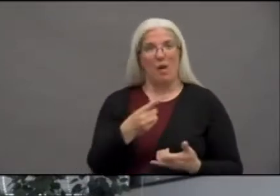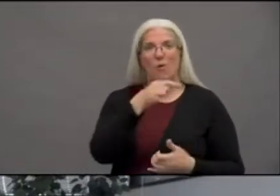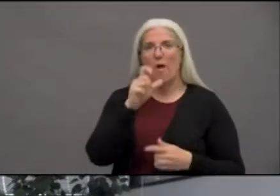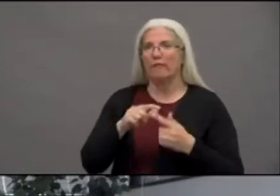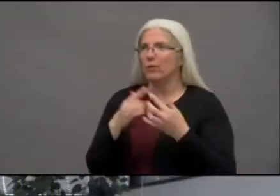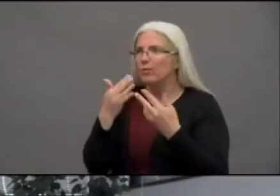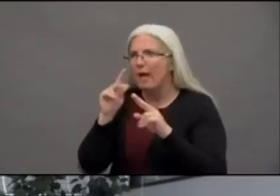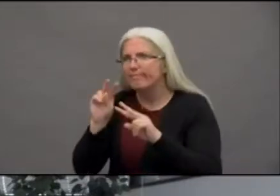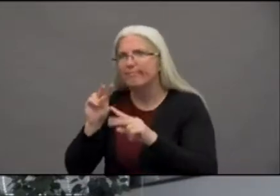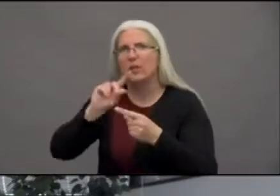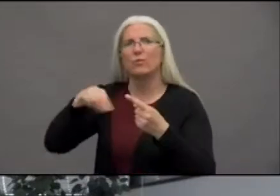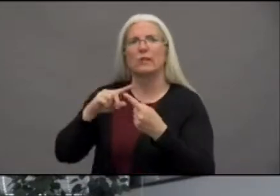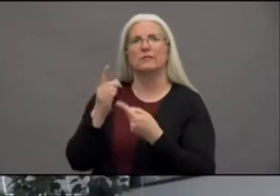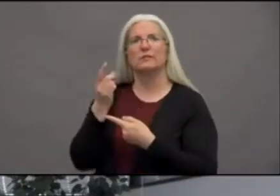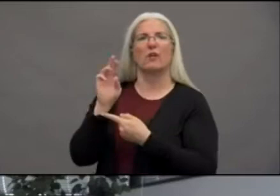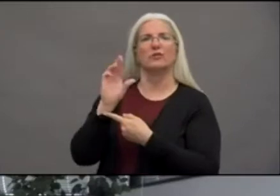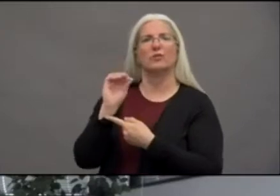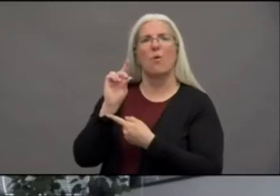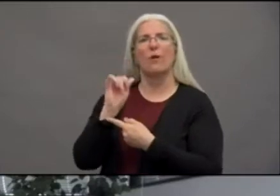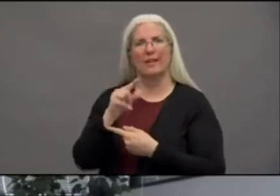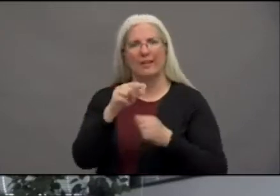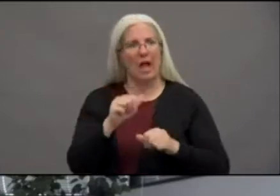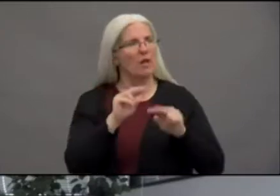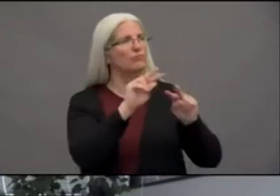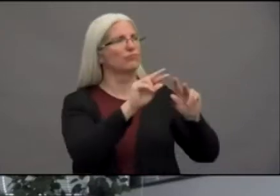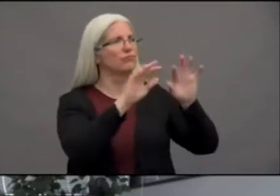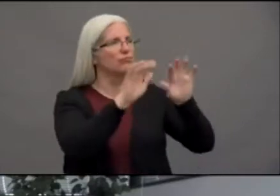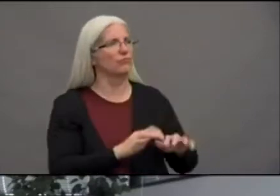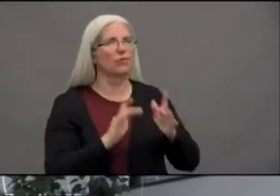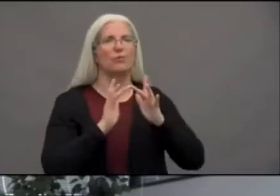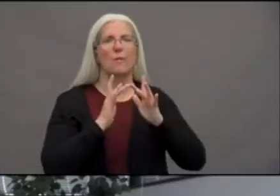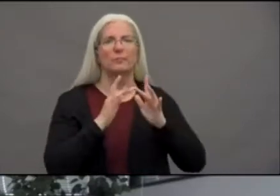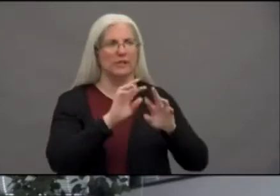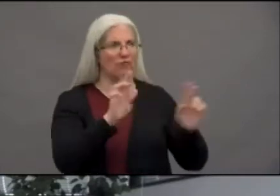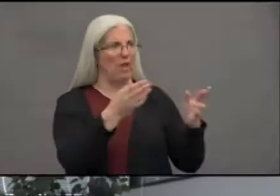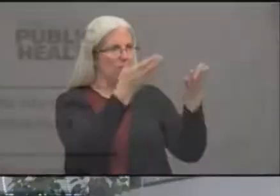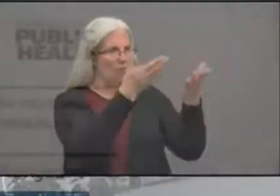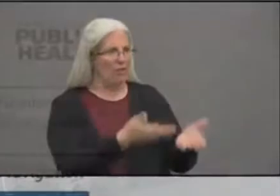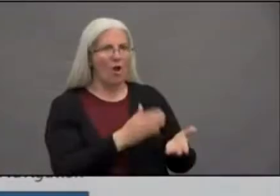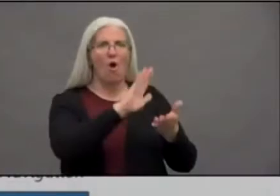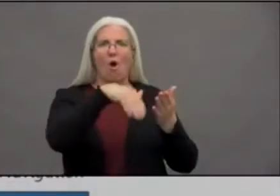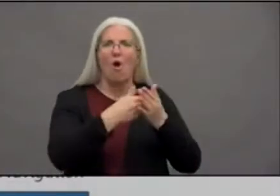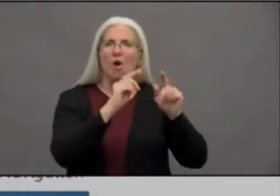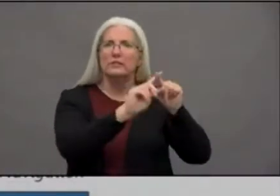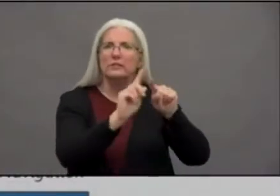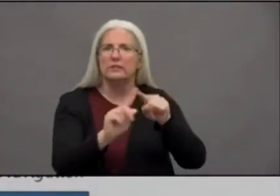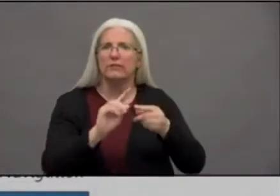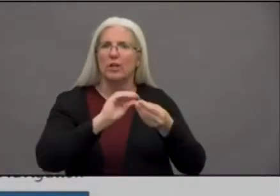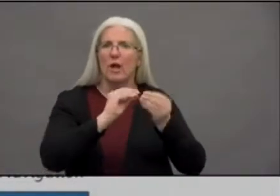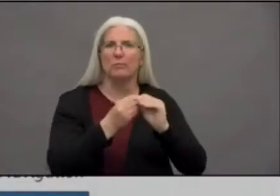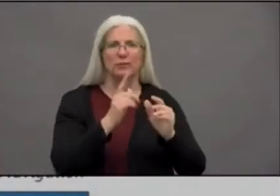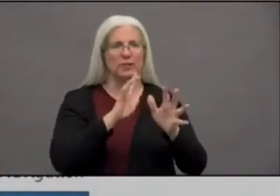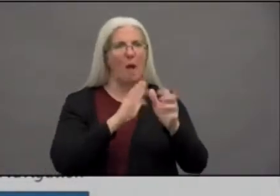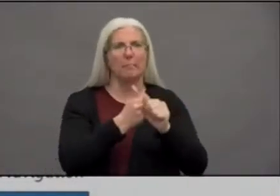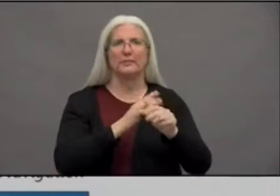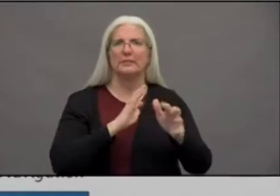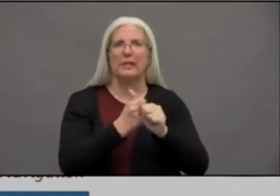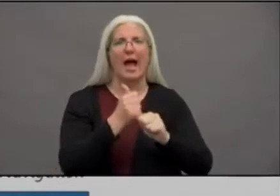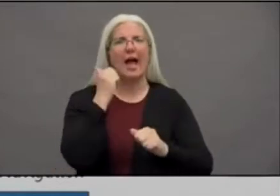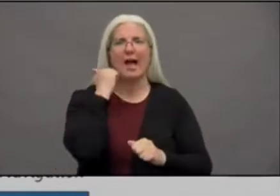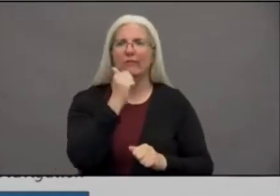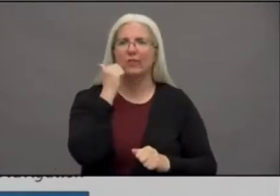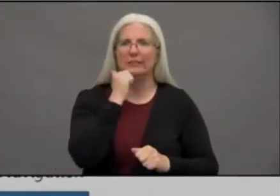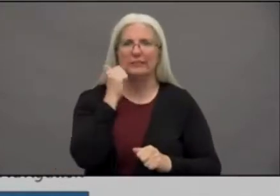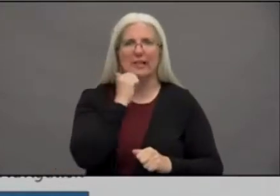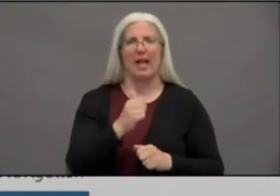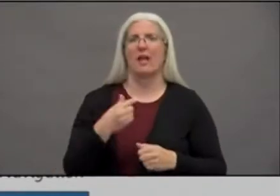data dashboard at your fingertips, and that information is updated daily. We have a team of